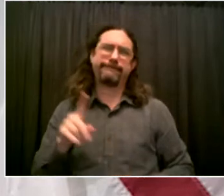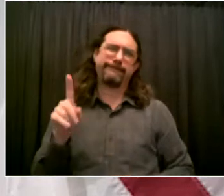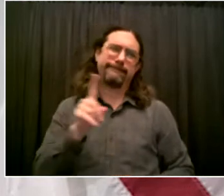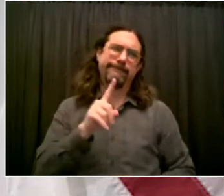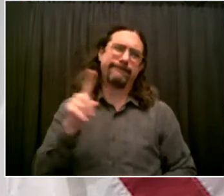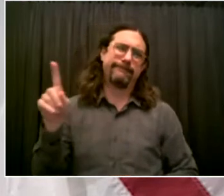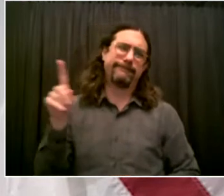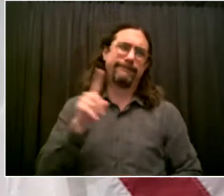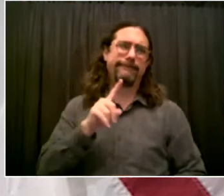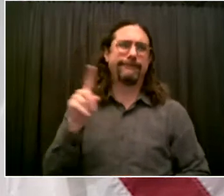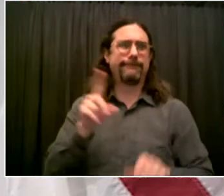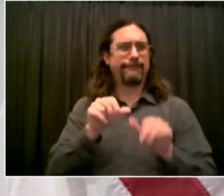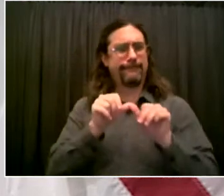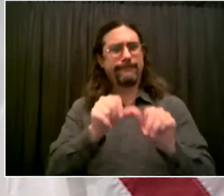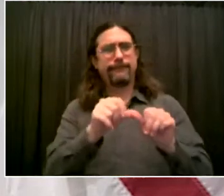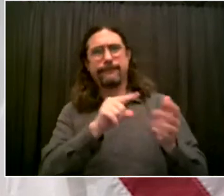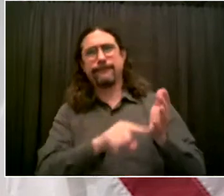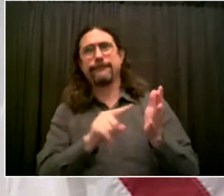I guess related,